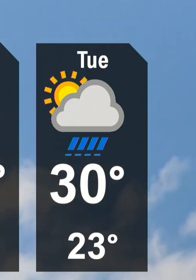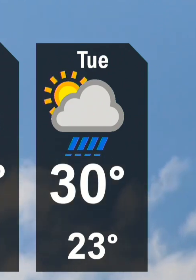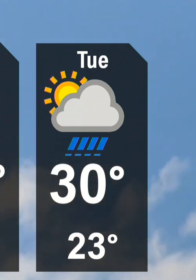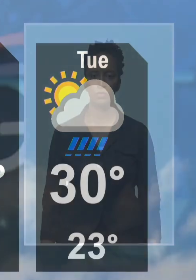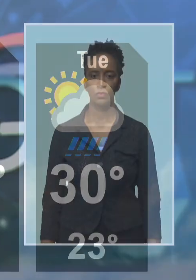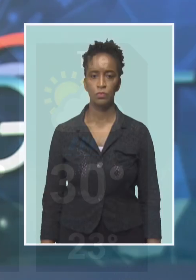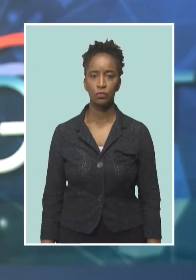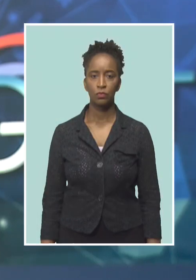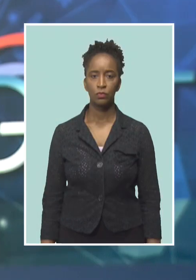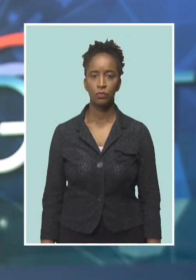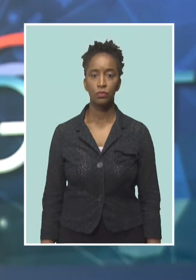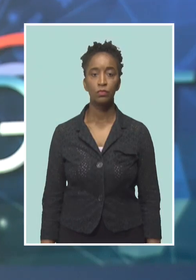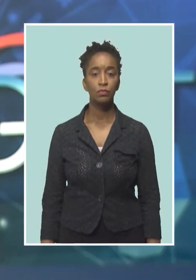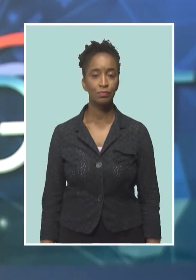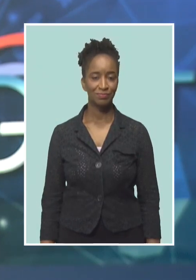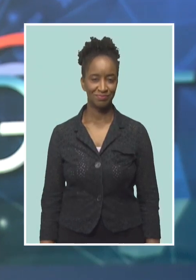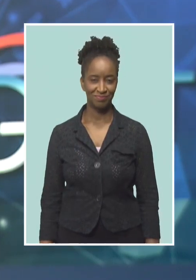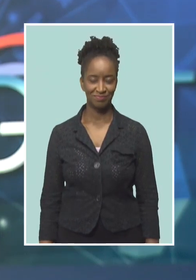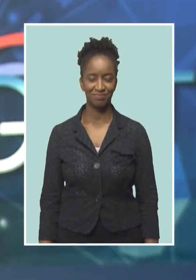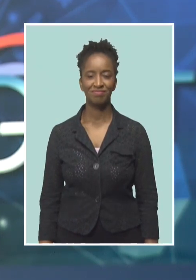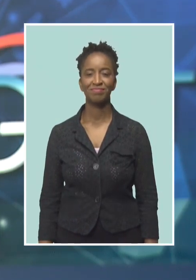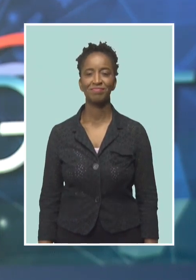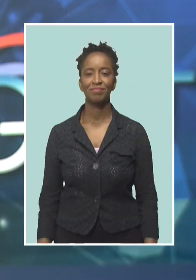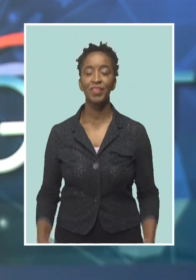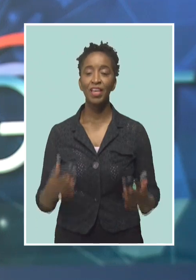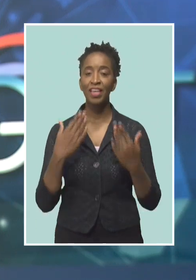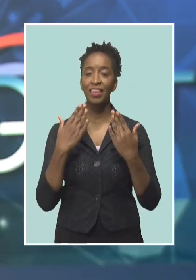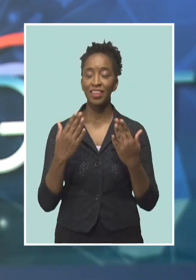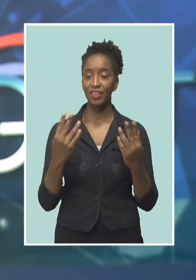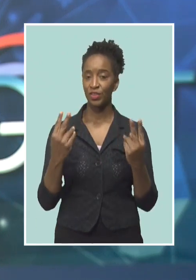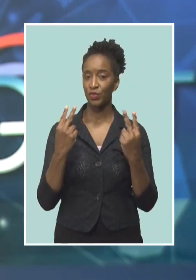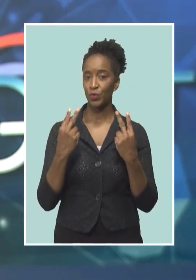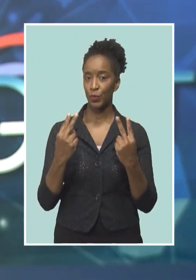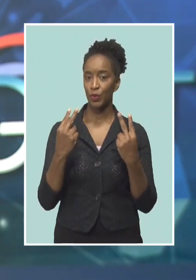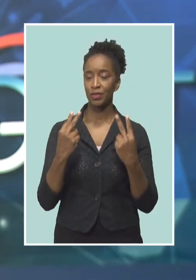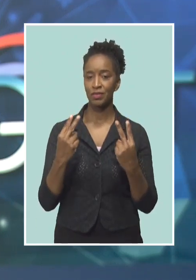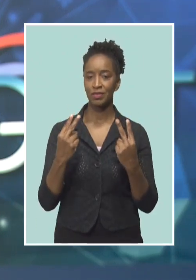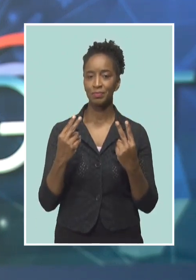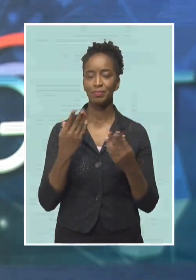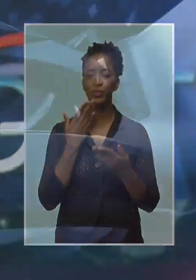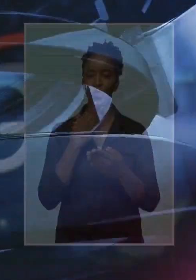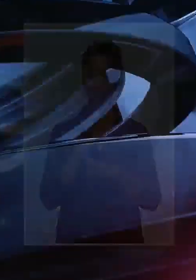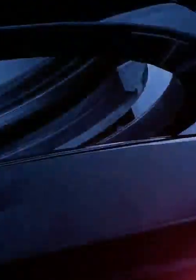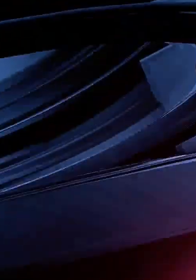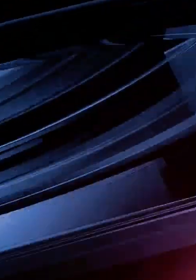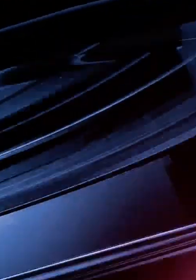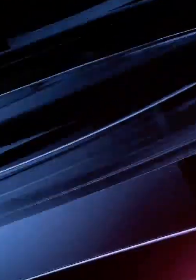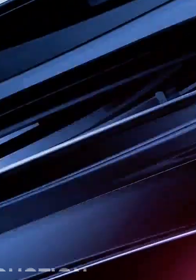expected. Well, that's our news for tonight. Thank you so much for tuning in. Good night.